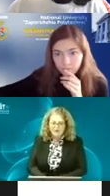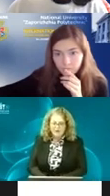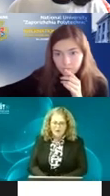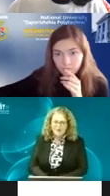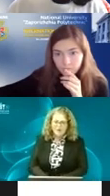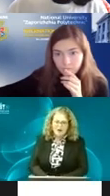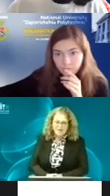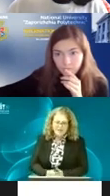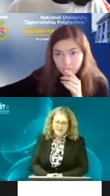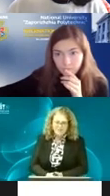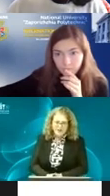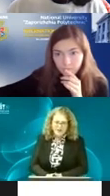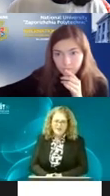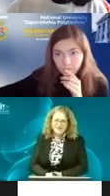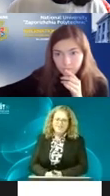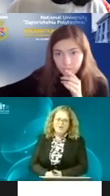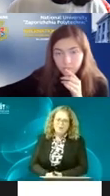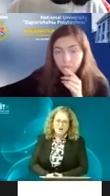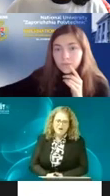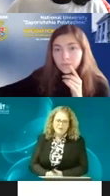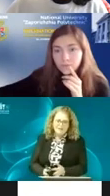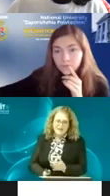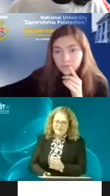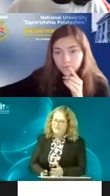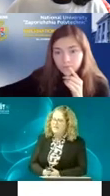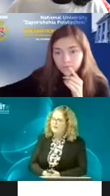colder where you are than in Israel. So